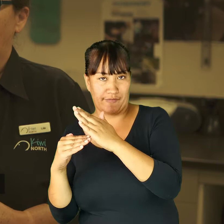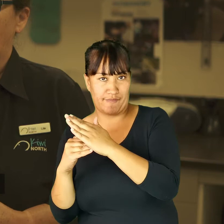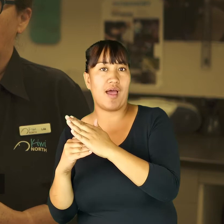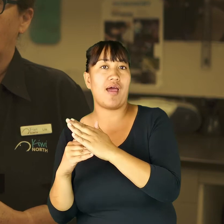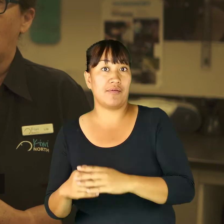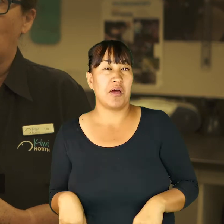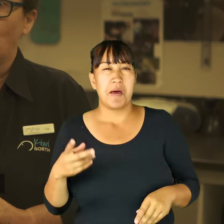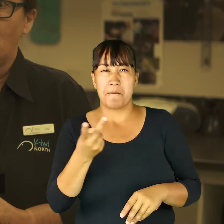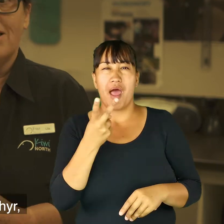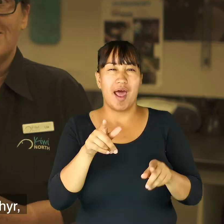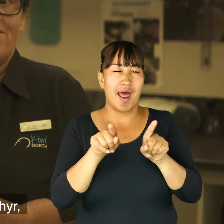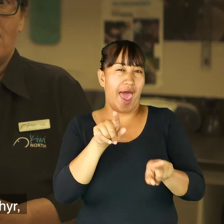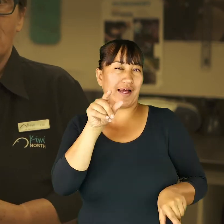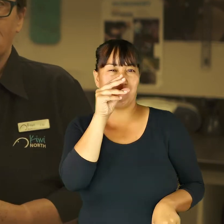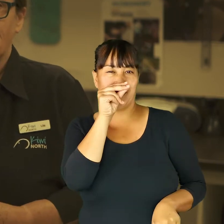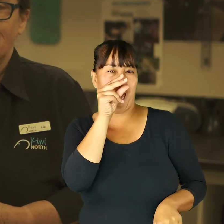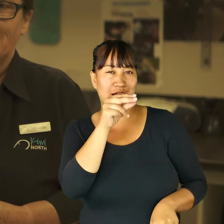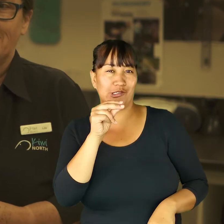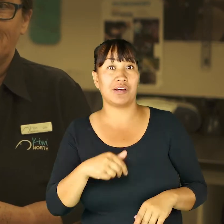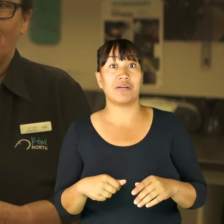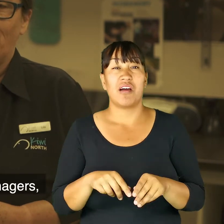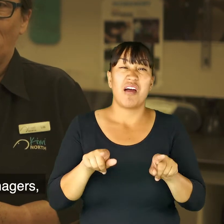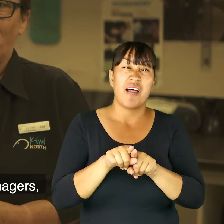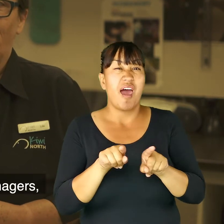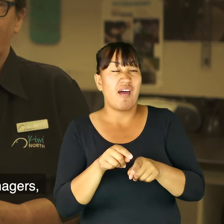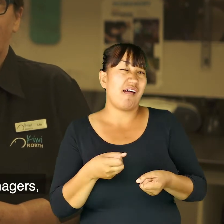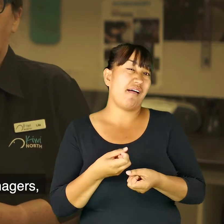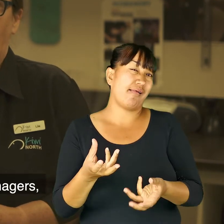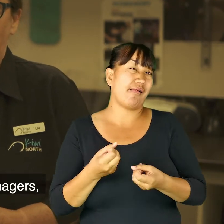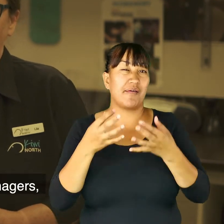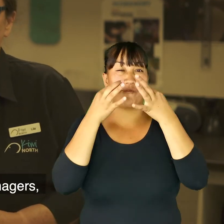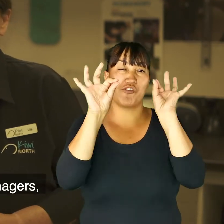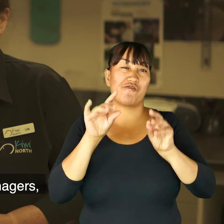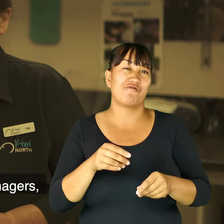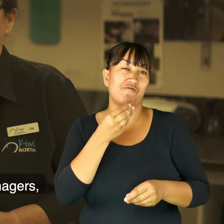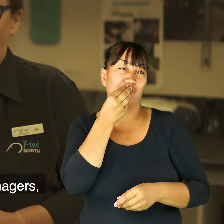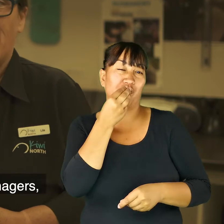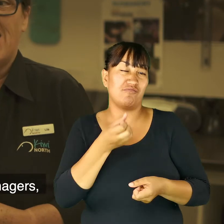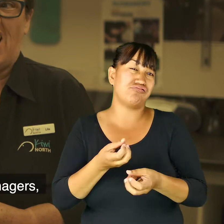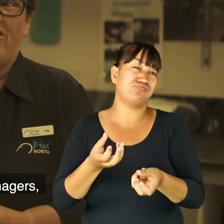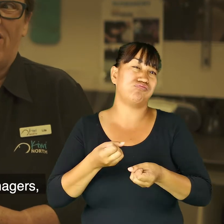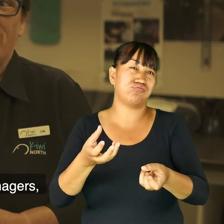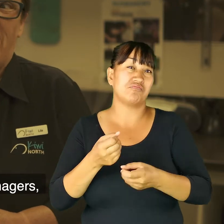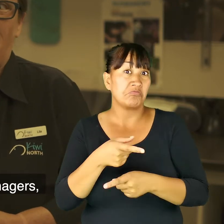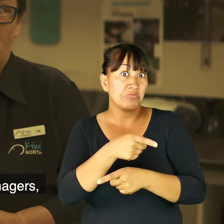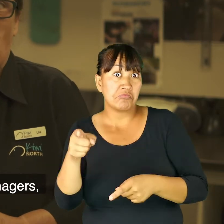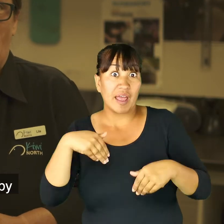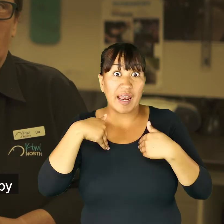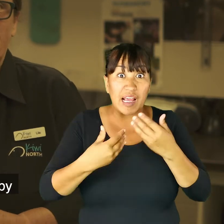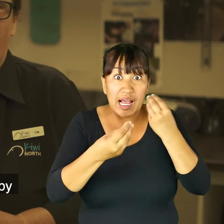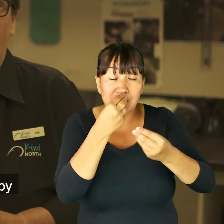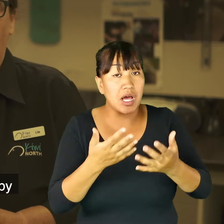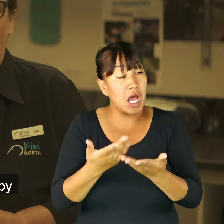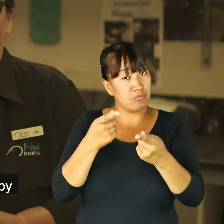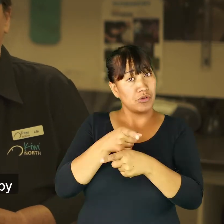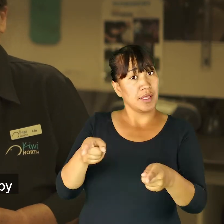kiwi, Raukora and Zephyr, they are the equivalent of teenagers. And it's basically a free feed, not that